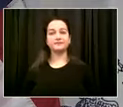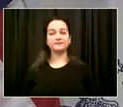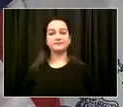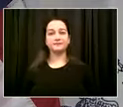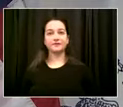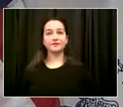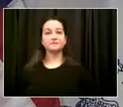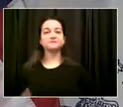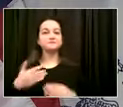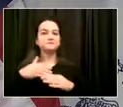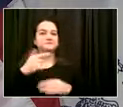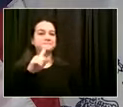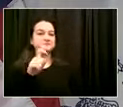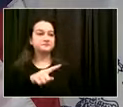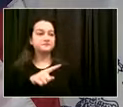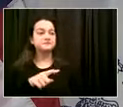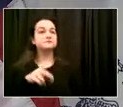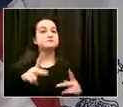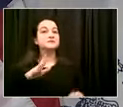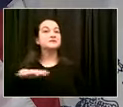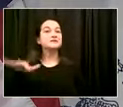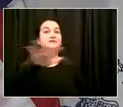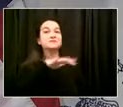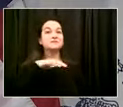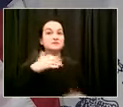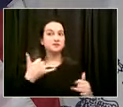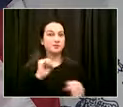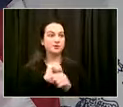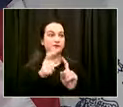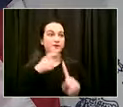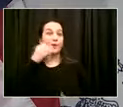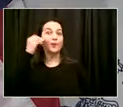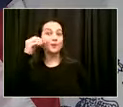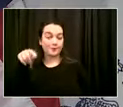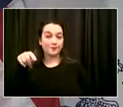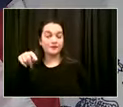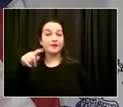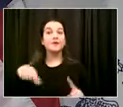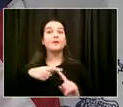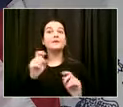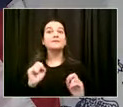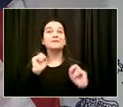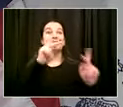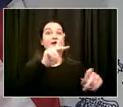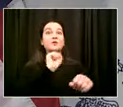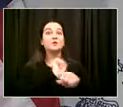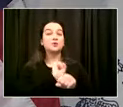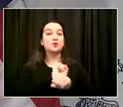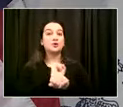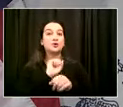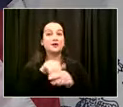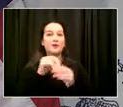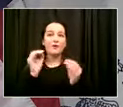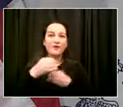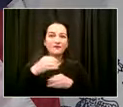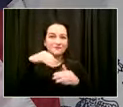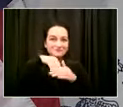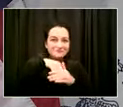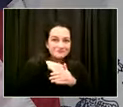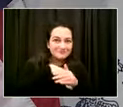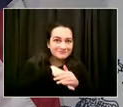safety requirements and or cleaning protocols will you require, and who will be responsible for that, and what's